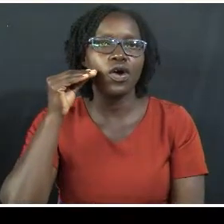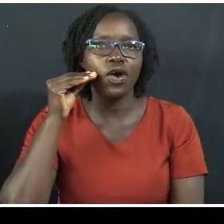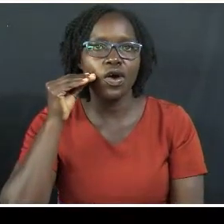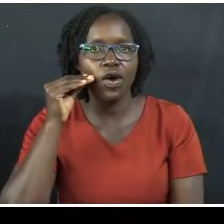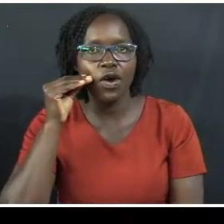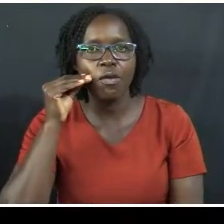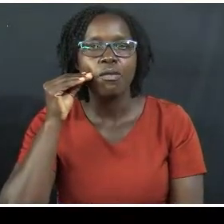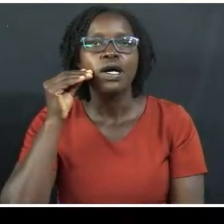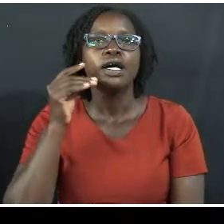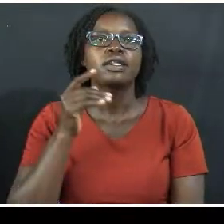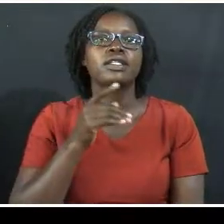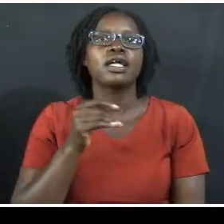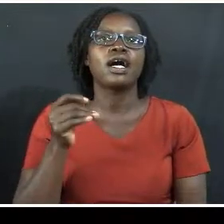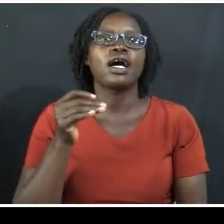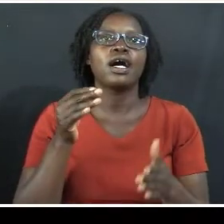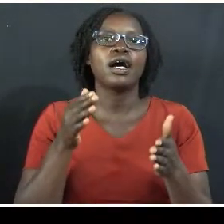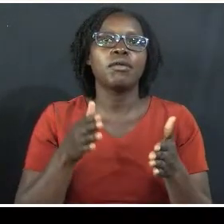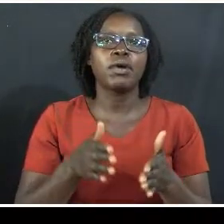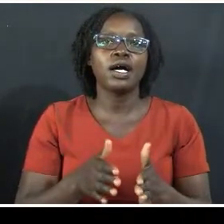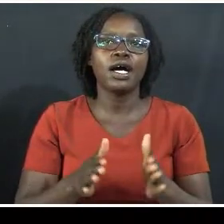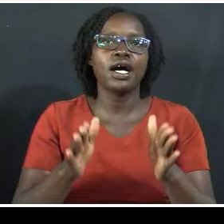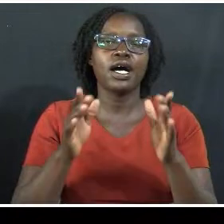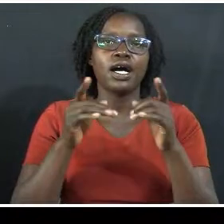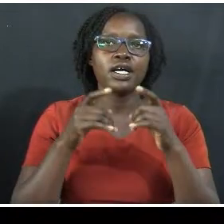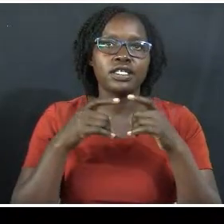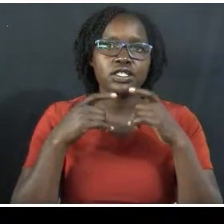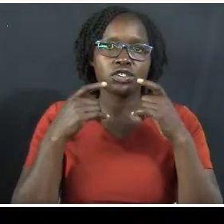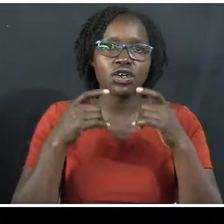Good. What's the name?